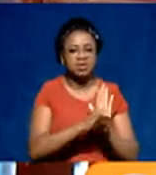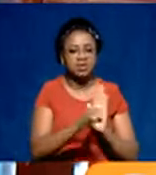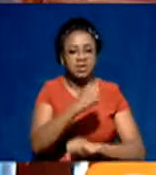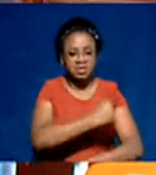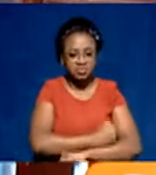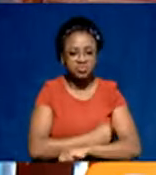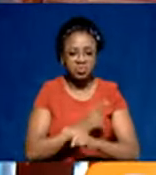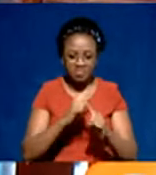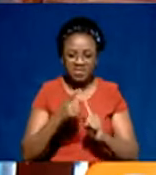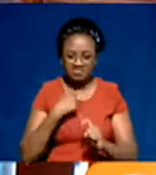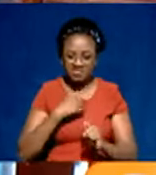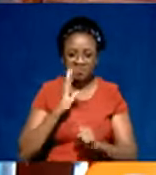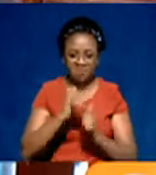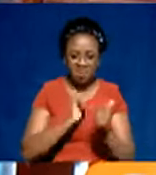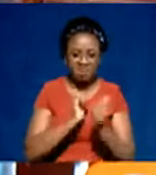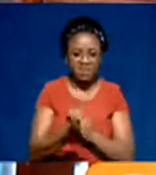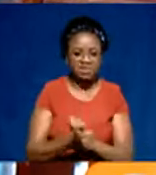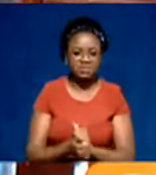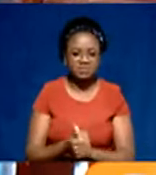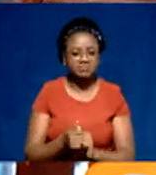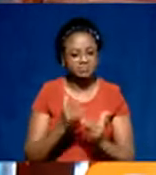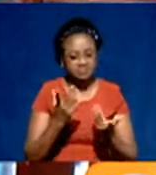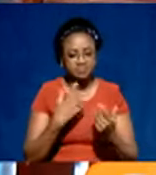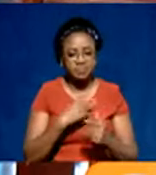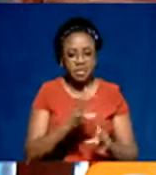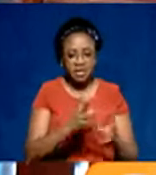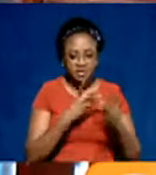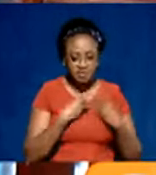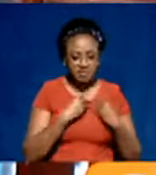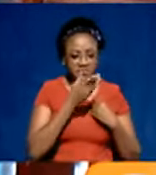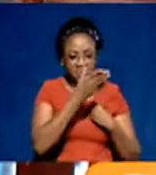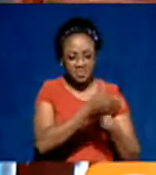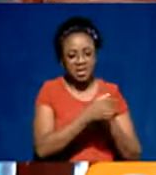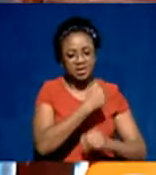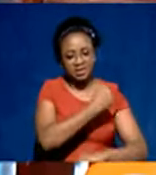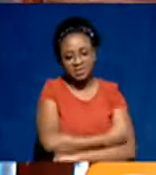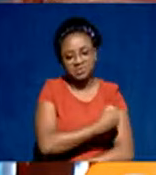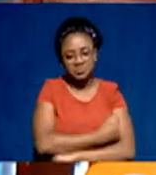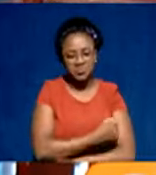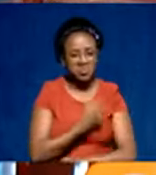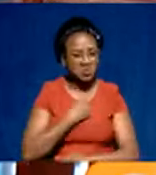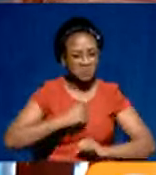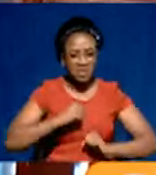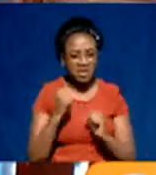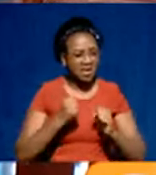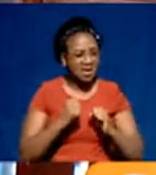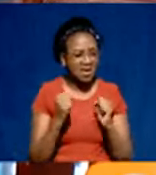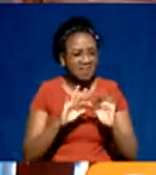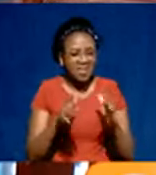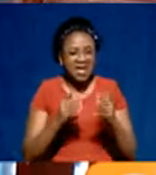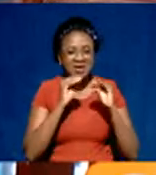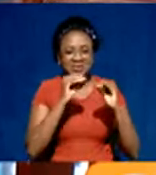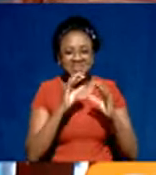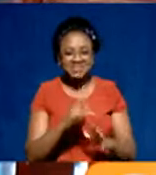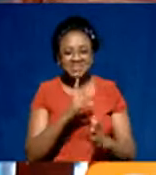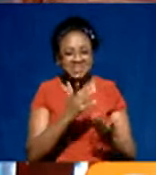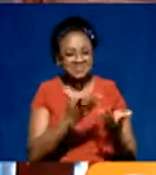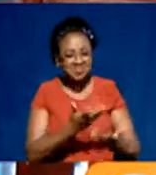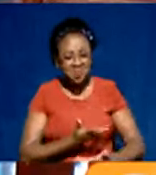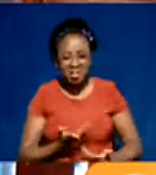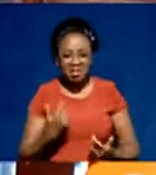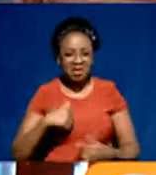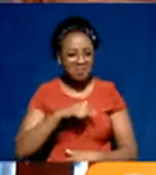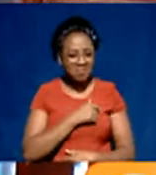make you proud. And I was admitted to a day school, now Kwangede Secondary School. I was so happy how the teachers received us. They